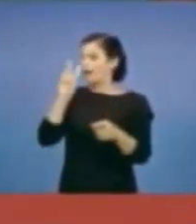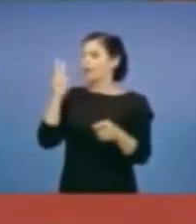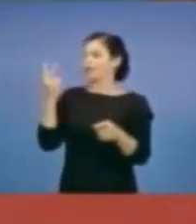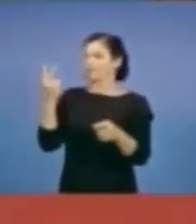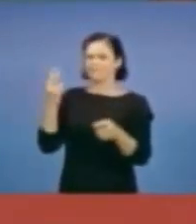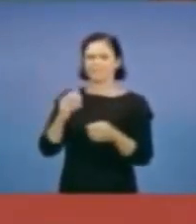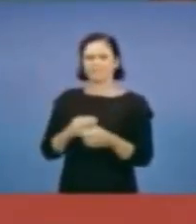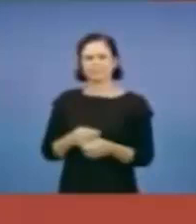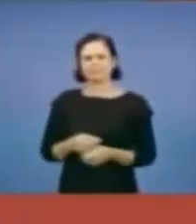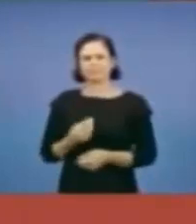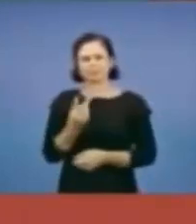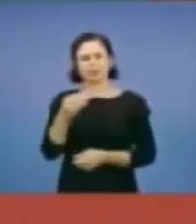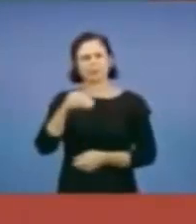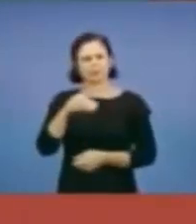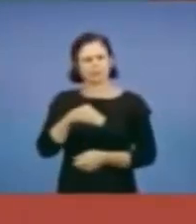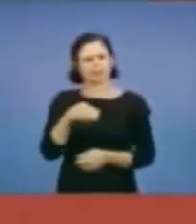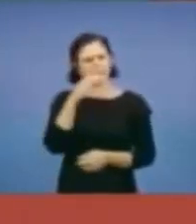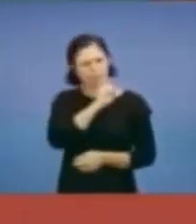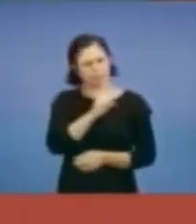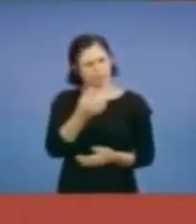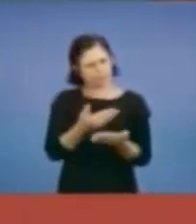2 minutes.